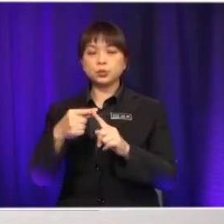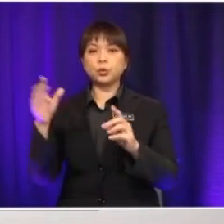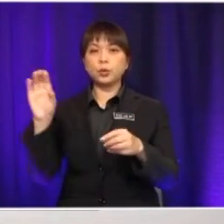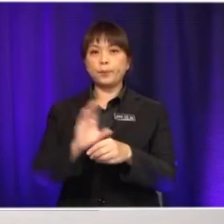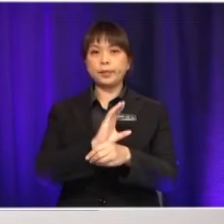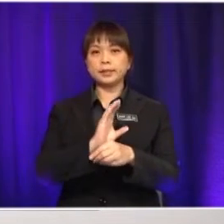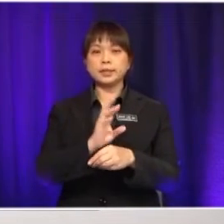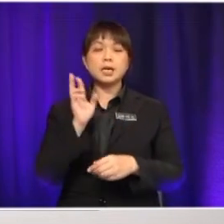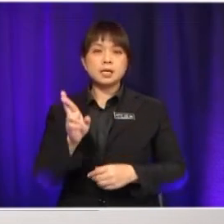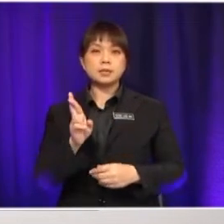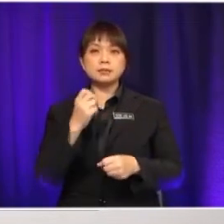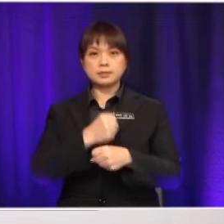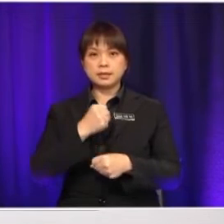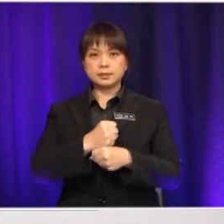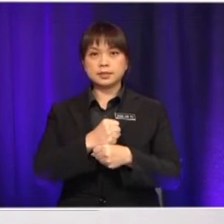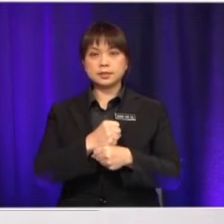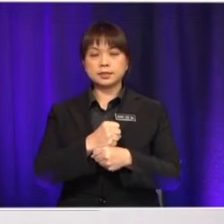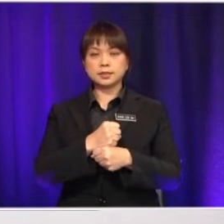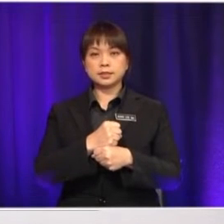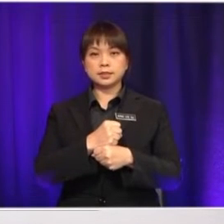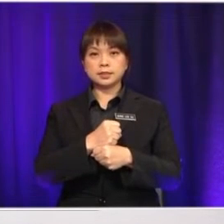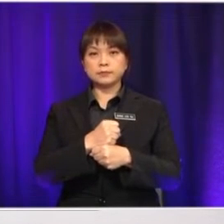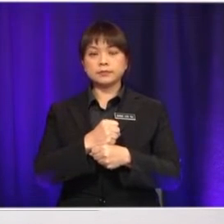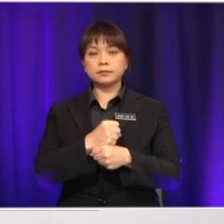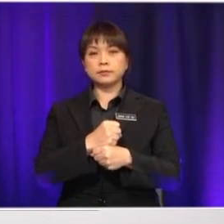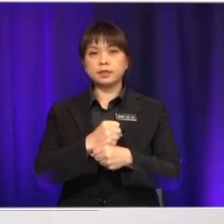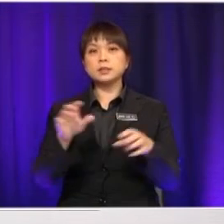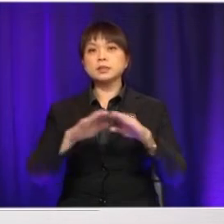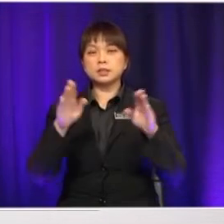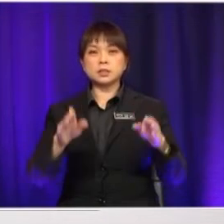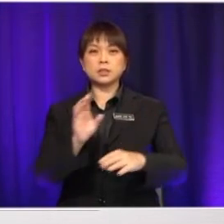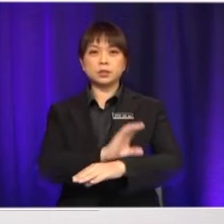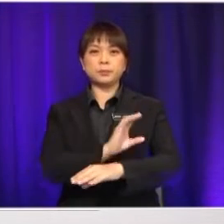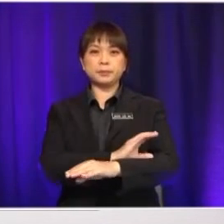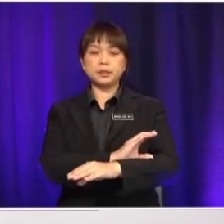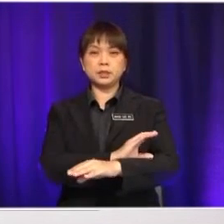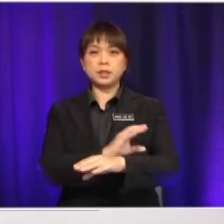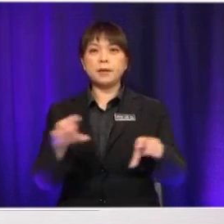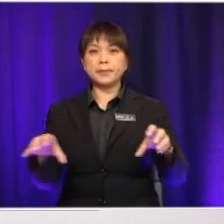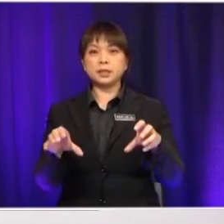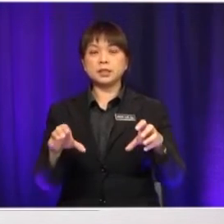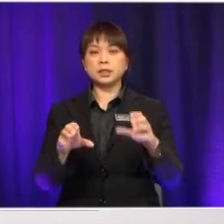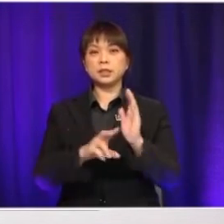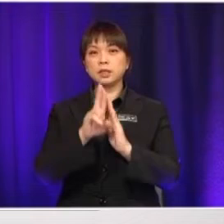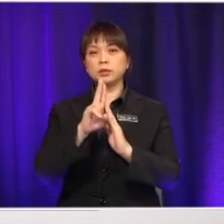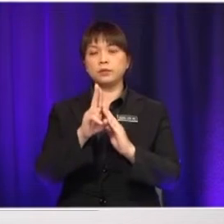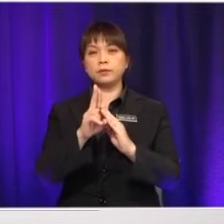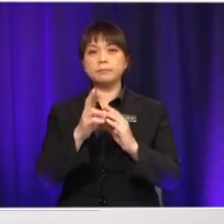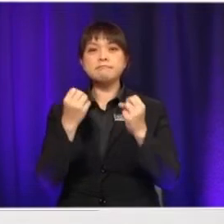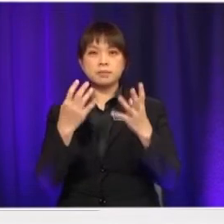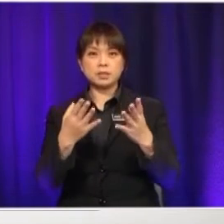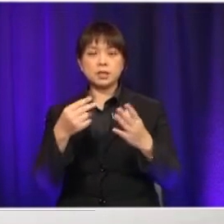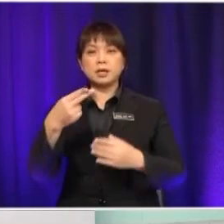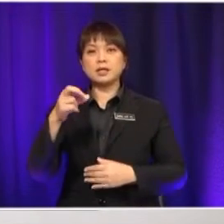costs less than a desktop computer, since a desktop computer is made up of the combination of several hardware such